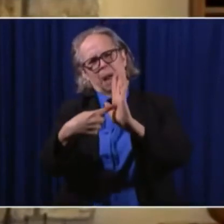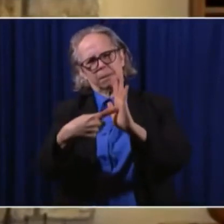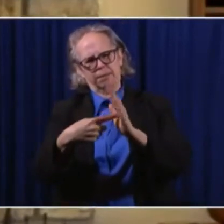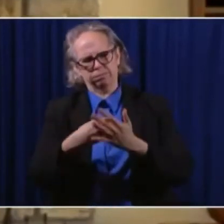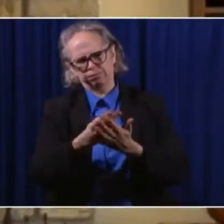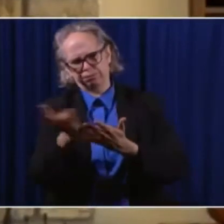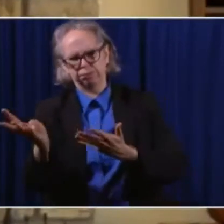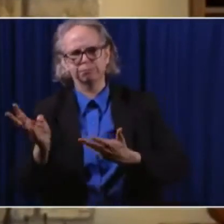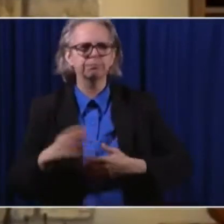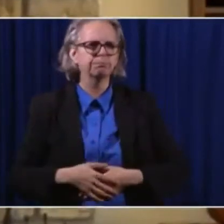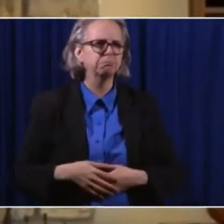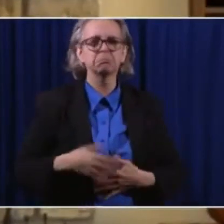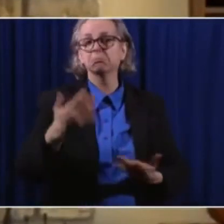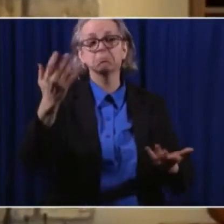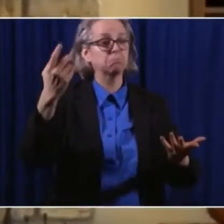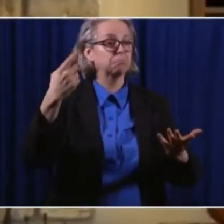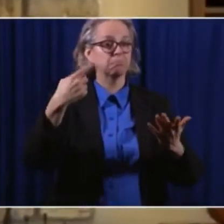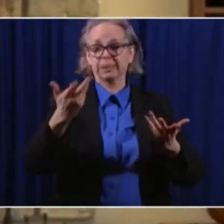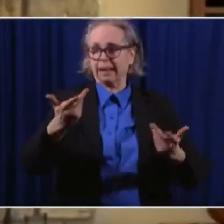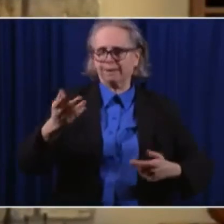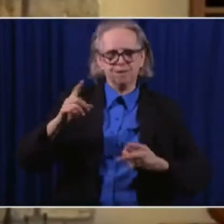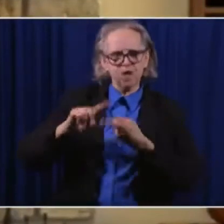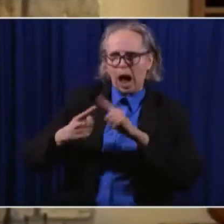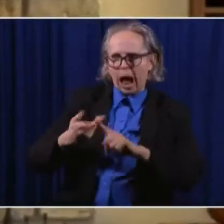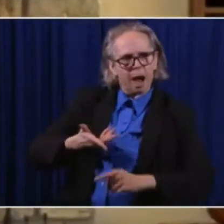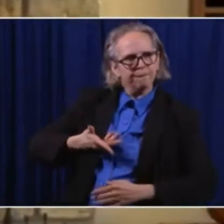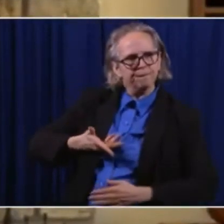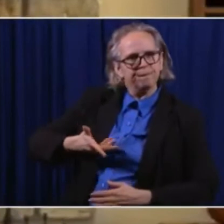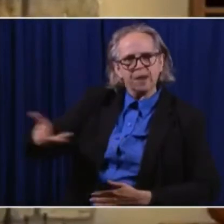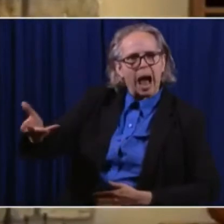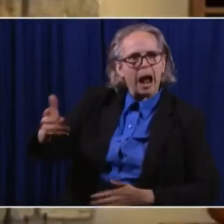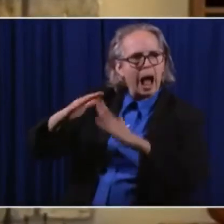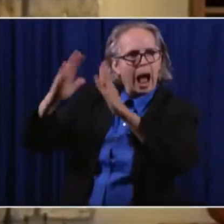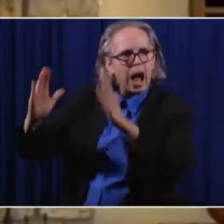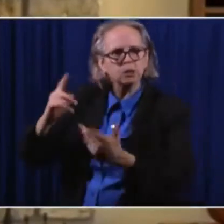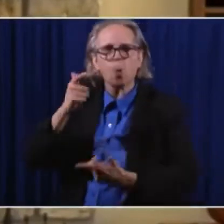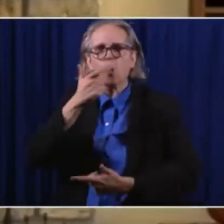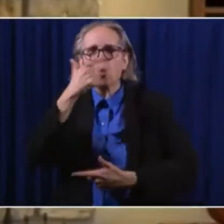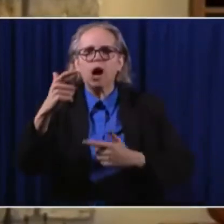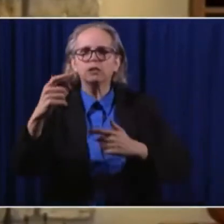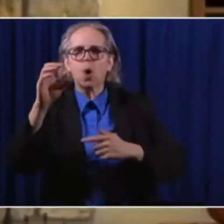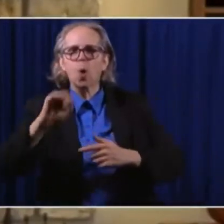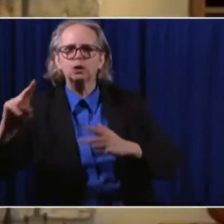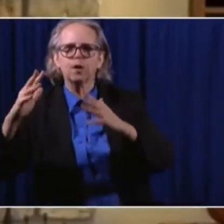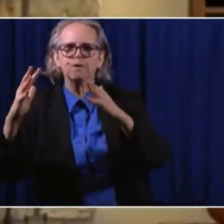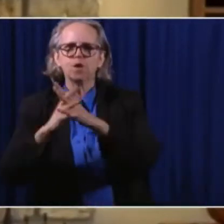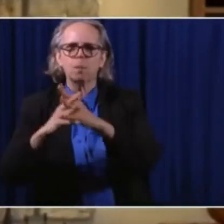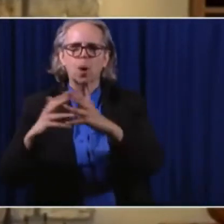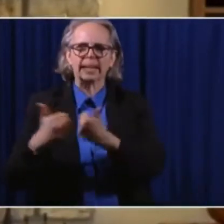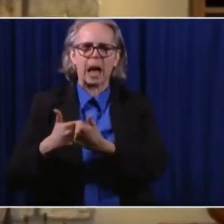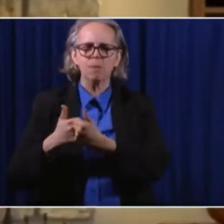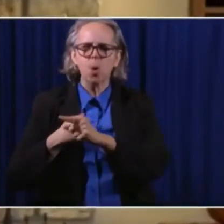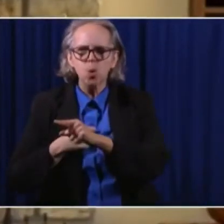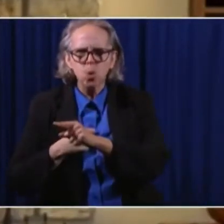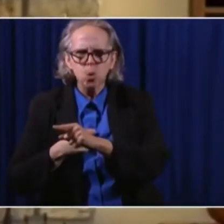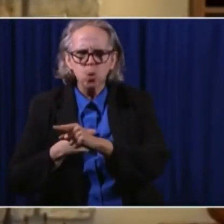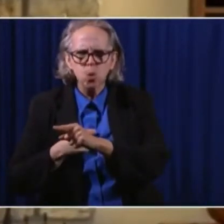watching the Ohio State game with a bunch of friends. Don't do it. Pull back, watch that at